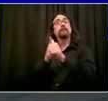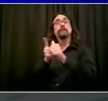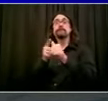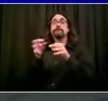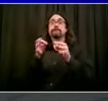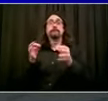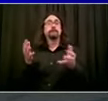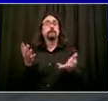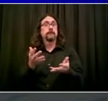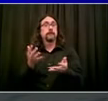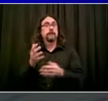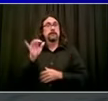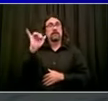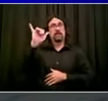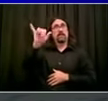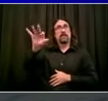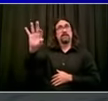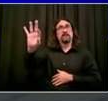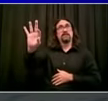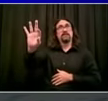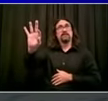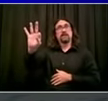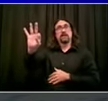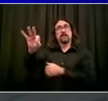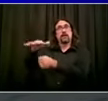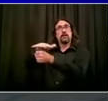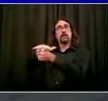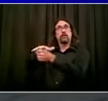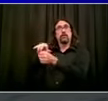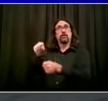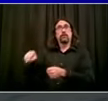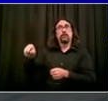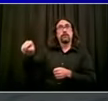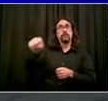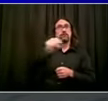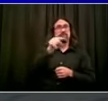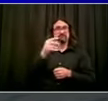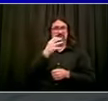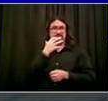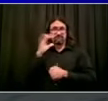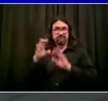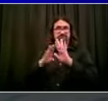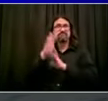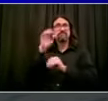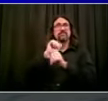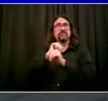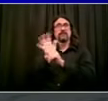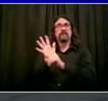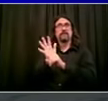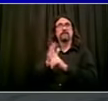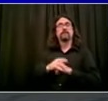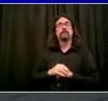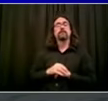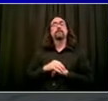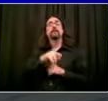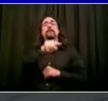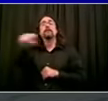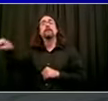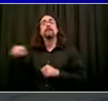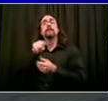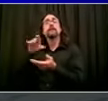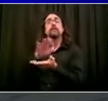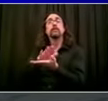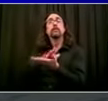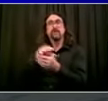an update now. The state determined they would rather have the schools closed tomorrow morning, so at the end of the school day today, those schools will